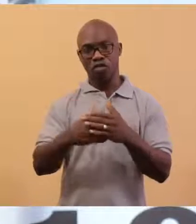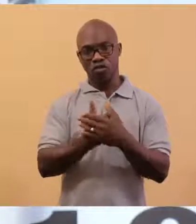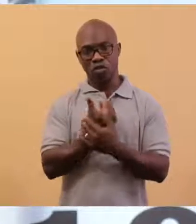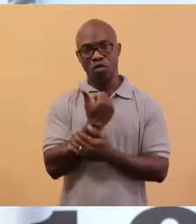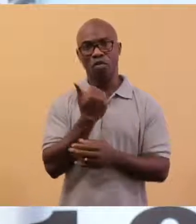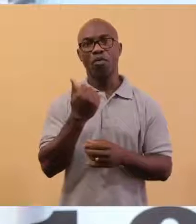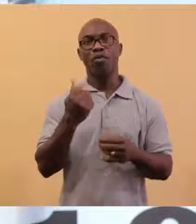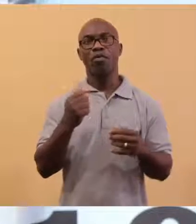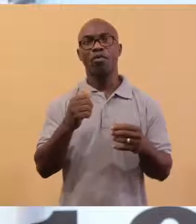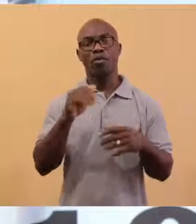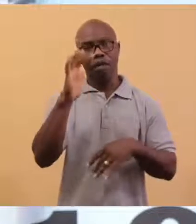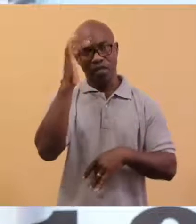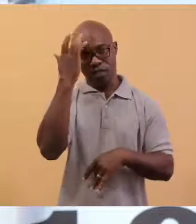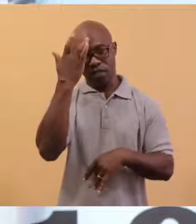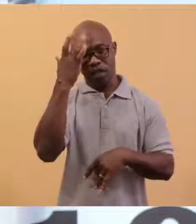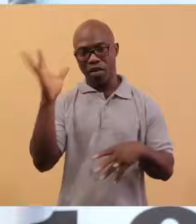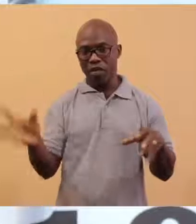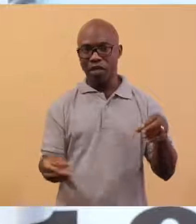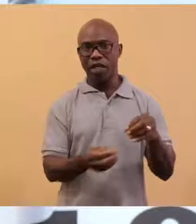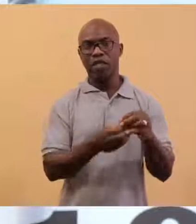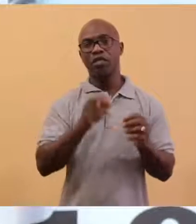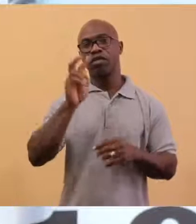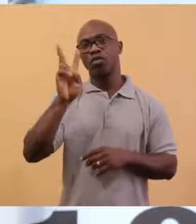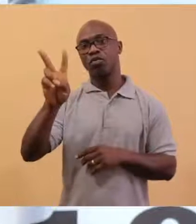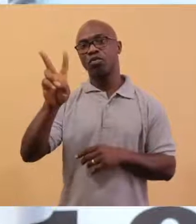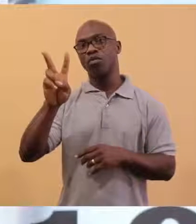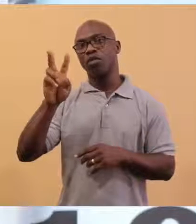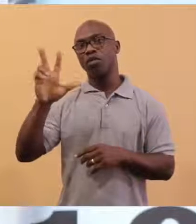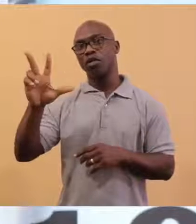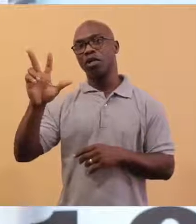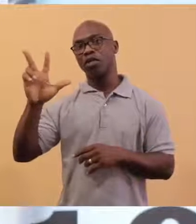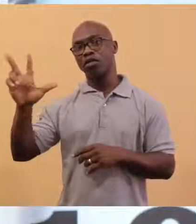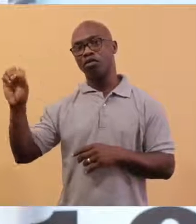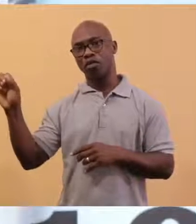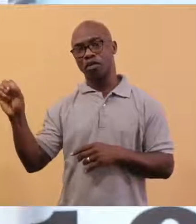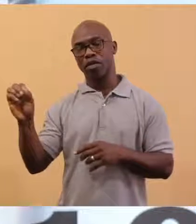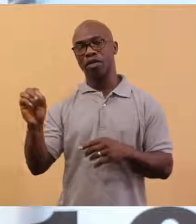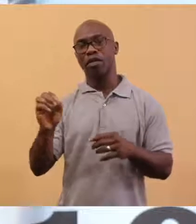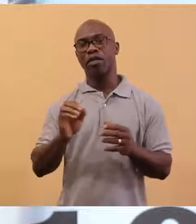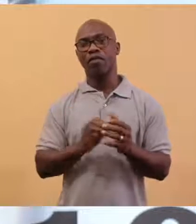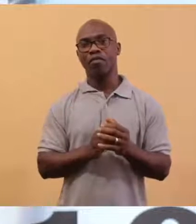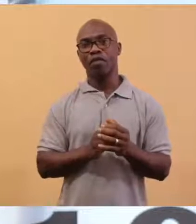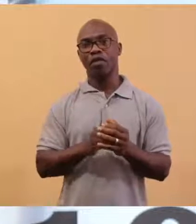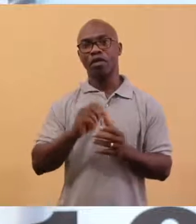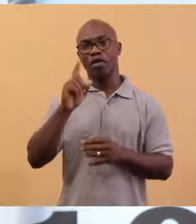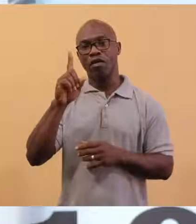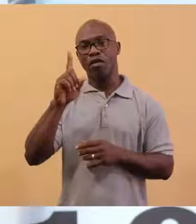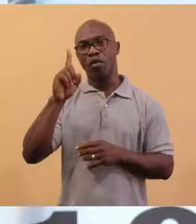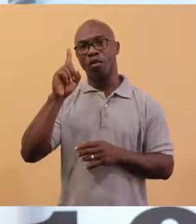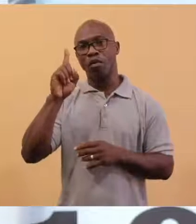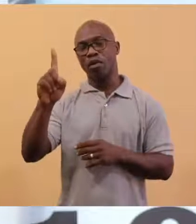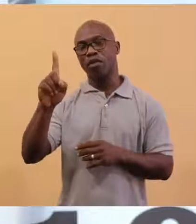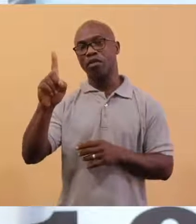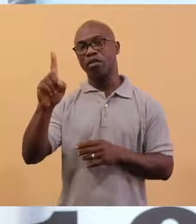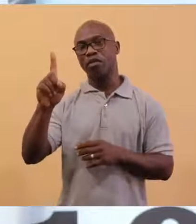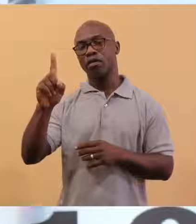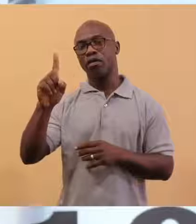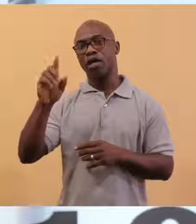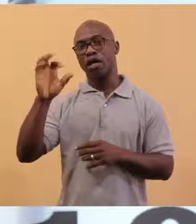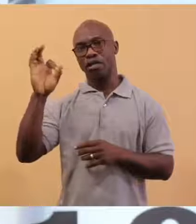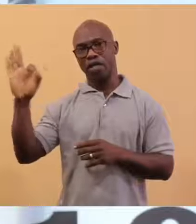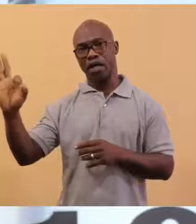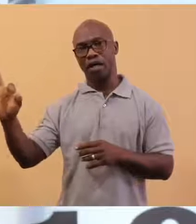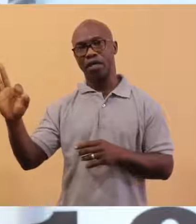of cases to 230. A total of 109 persons